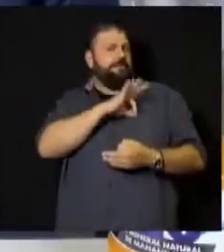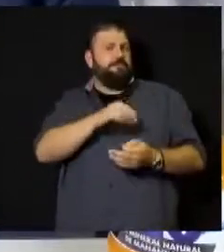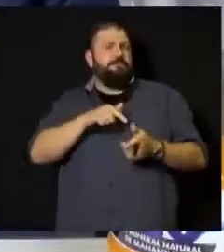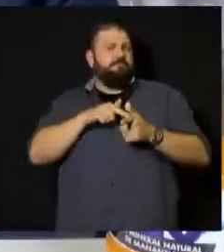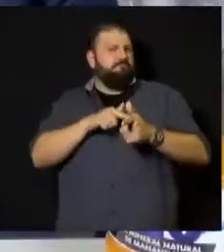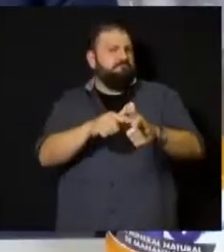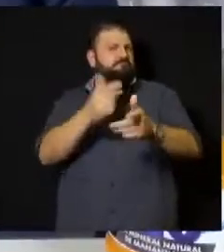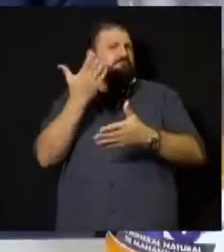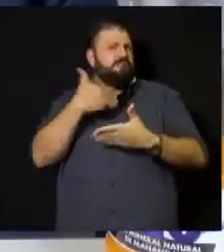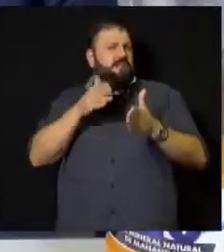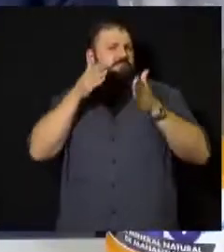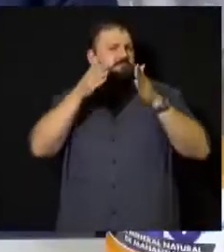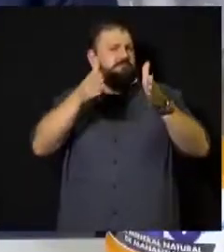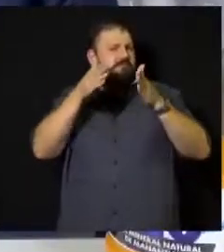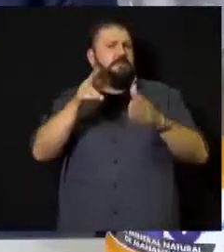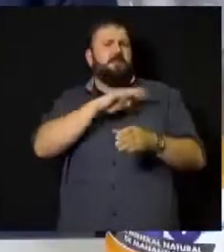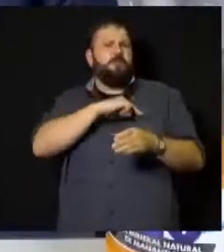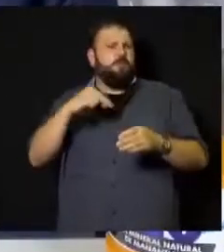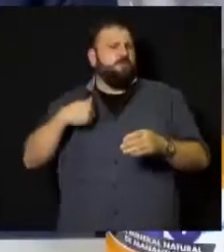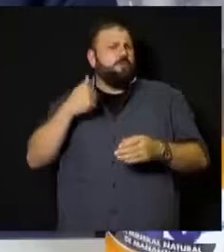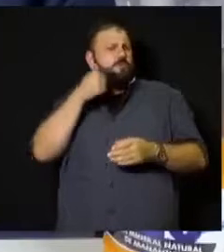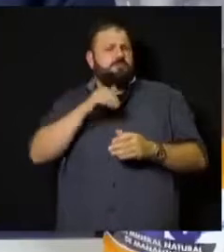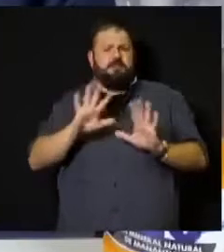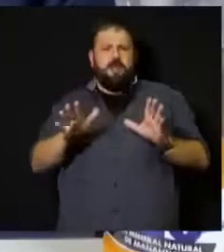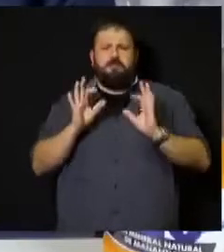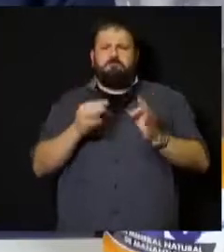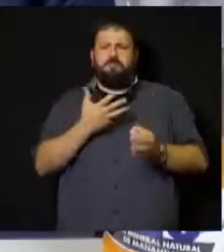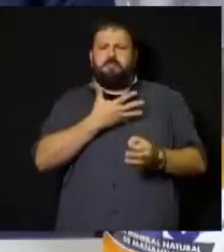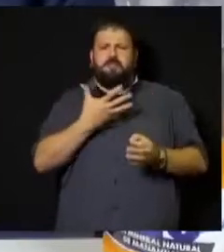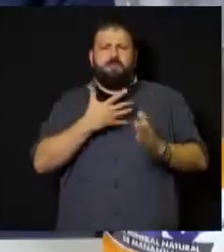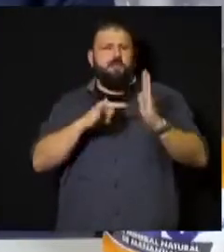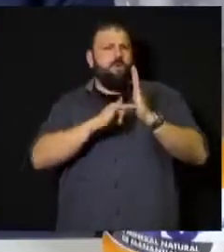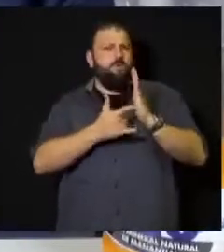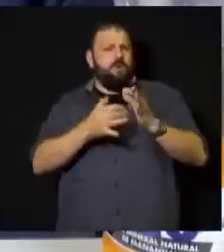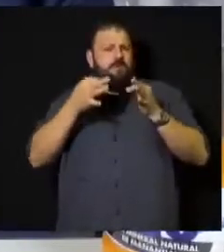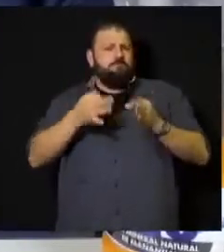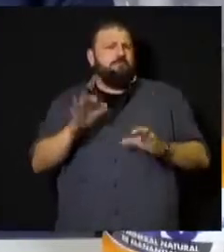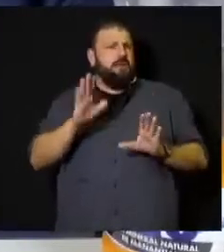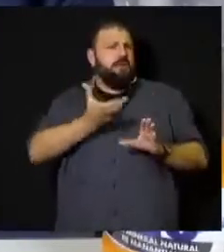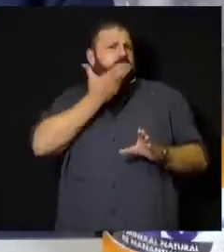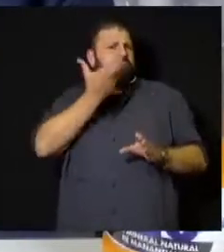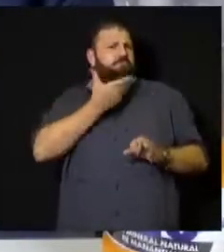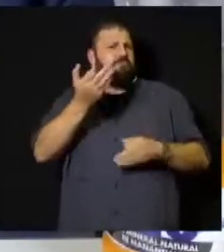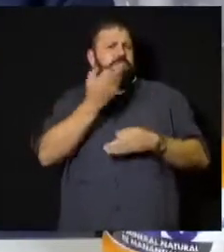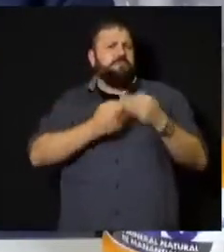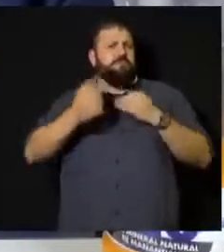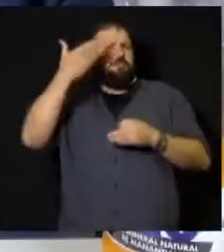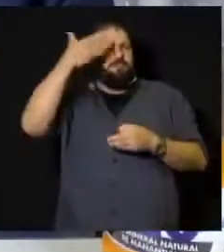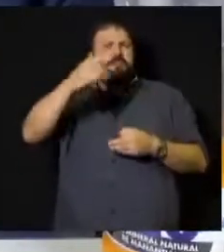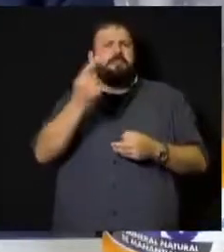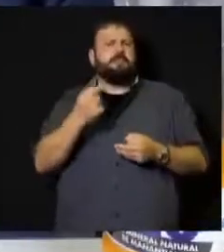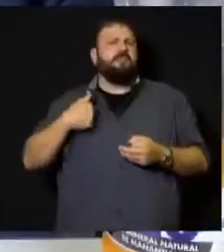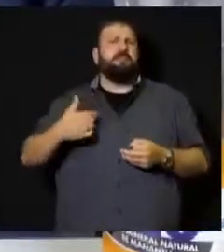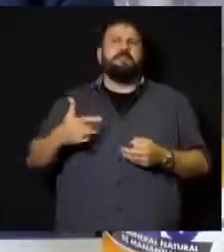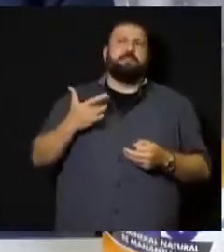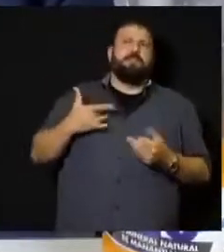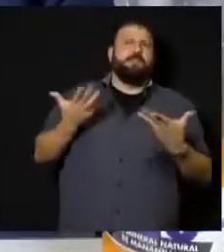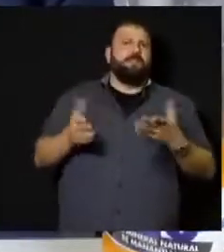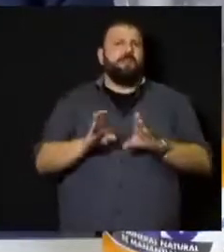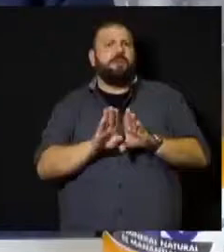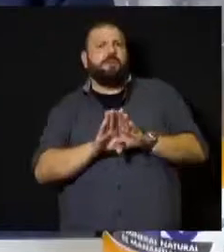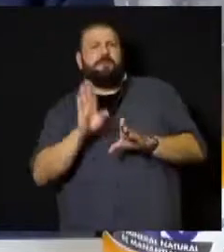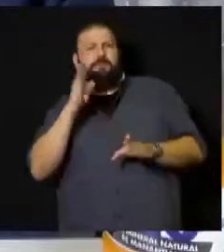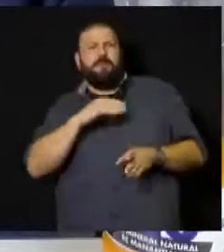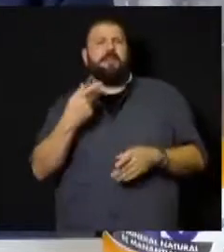us to remain focused. We have our fixed schedules. I'll say, okay, today I feel I'm